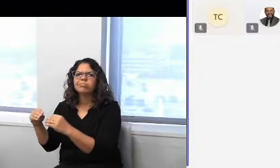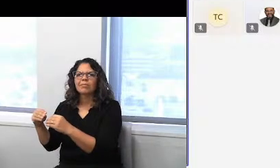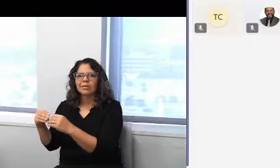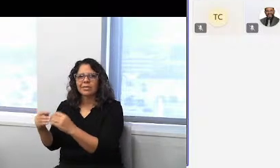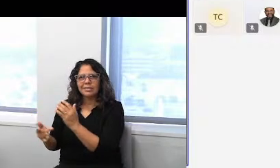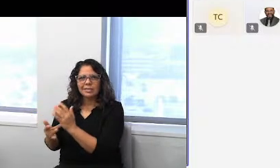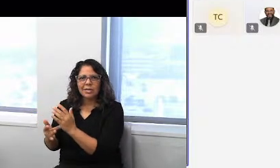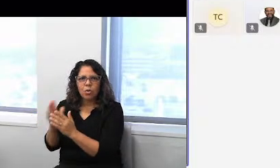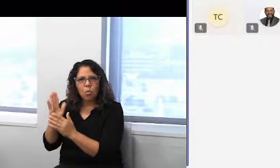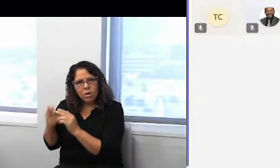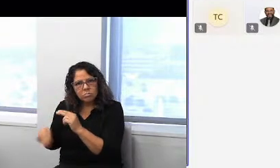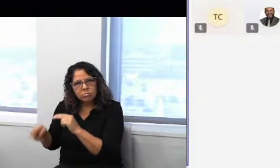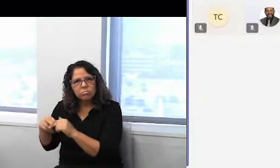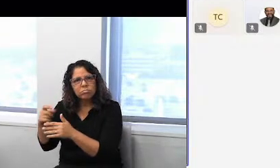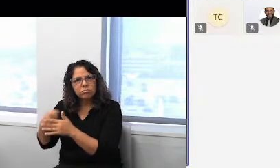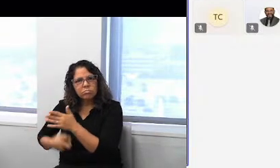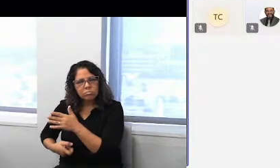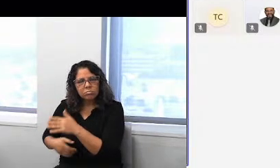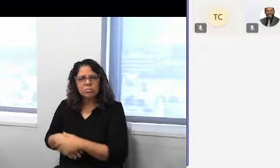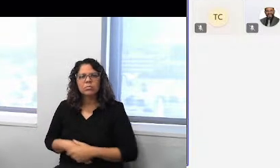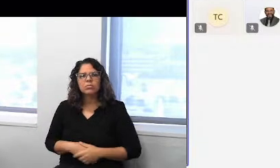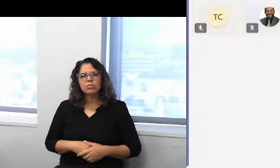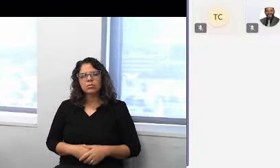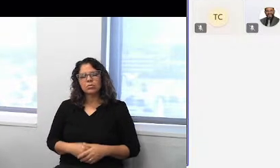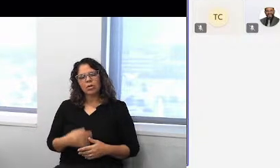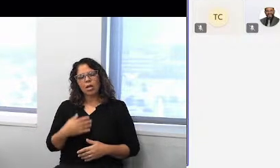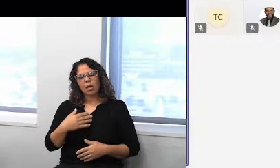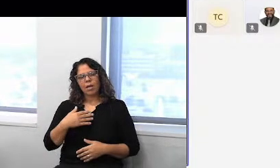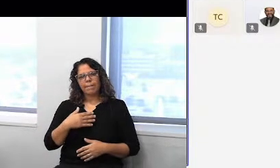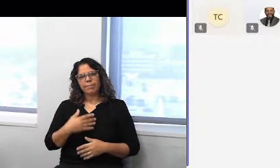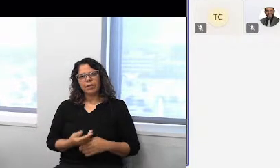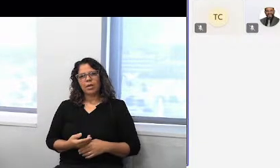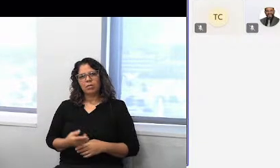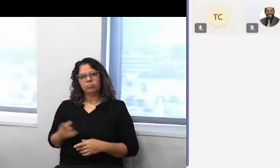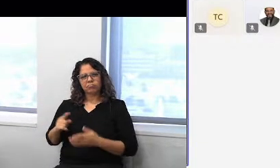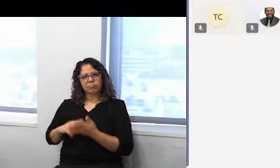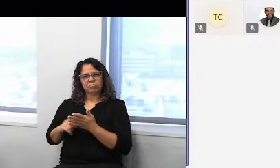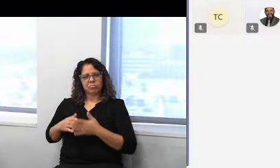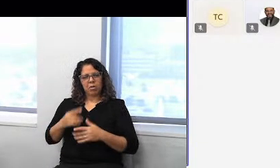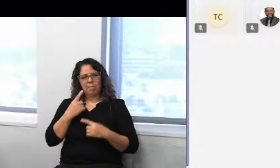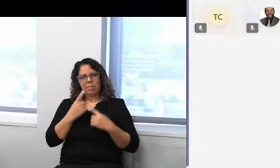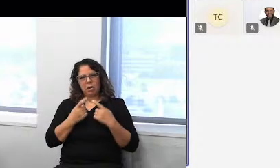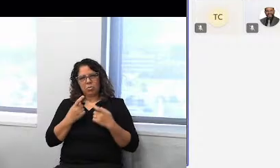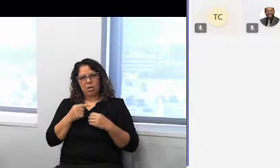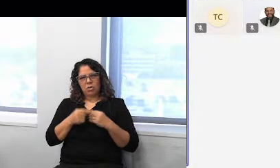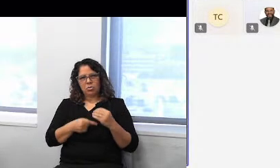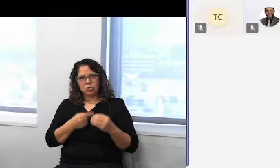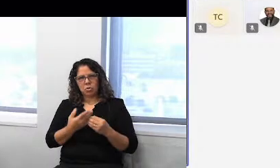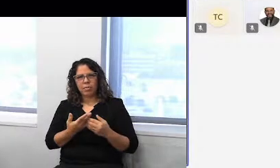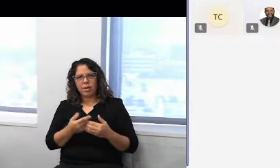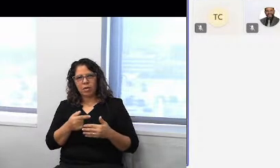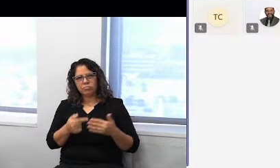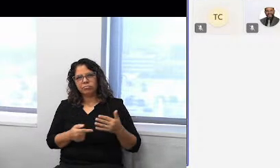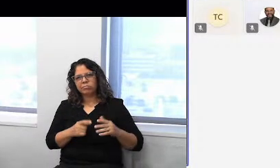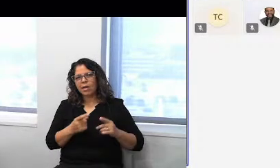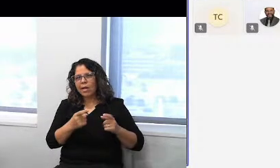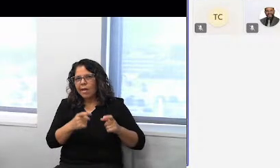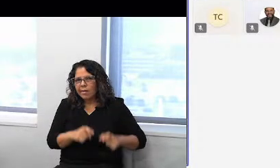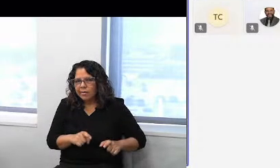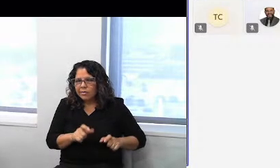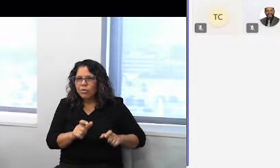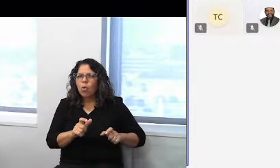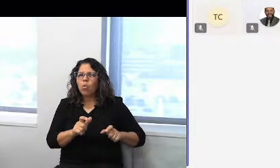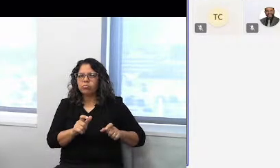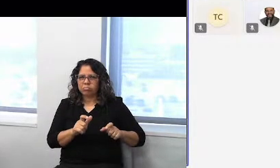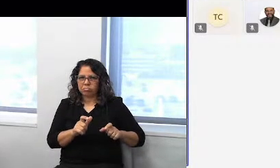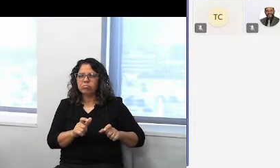examiner when he was asking me questions that are going to bring back to you of the different risk that interplay with it, having negotiated some of